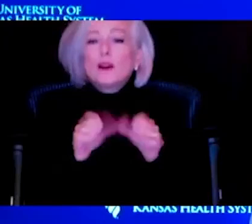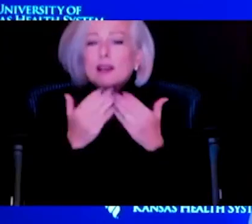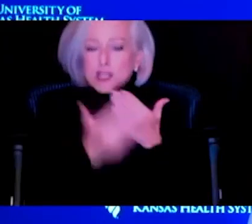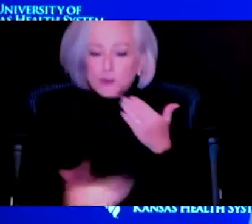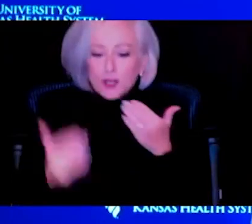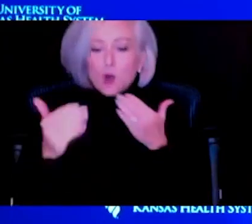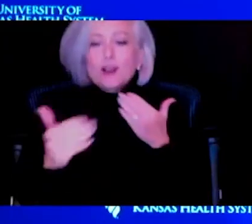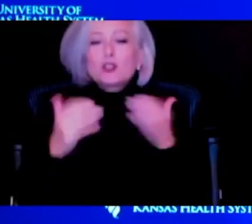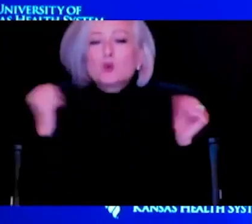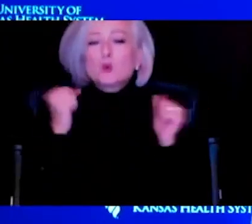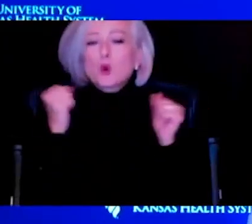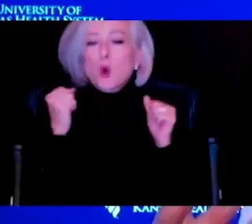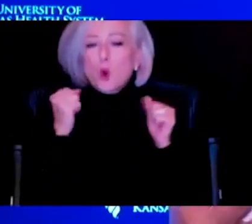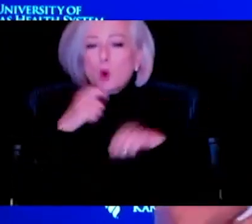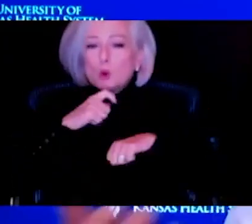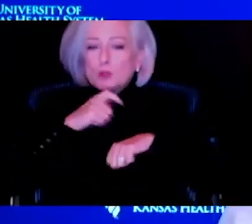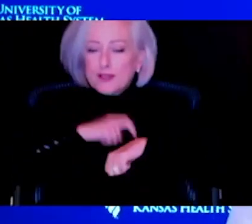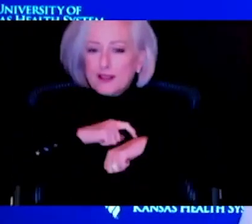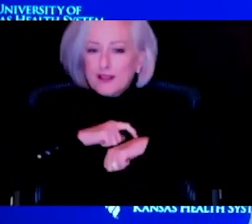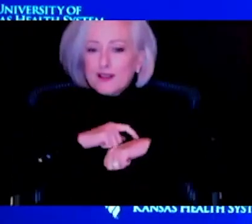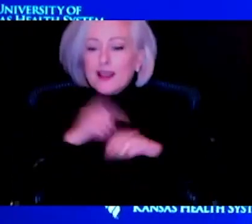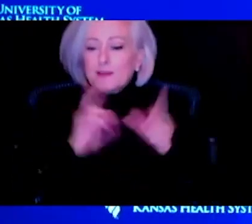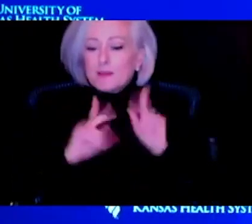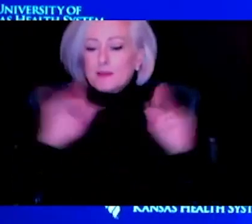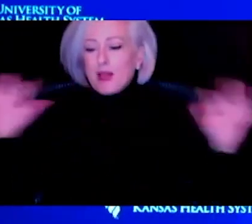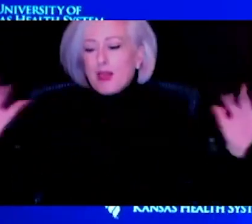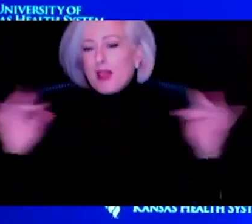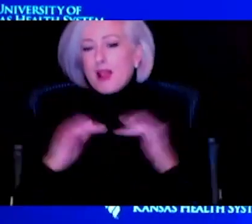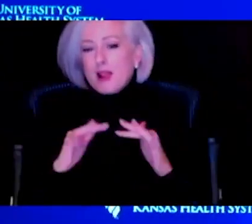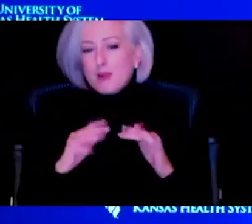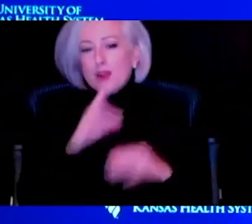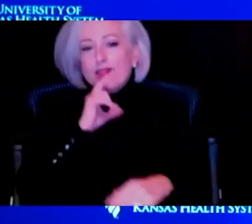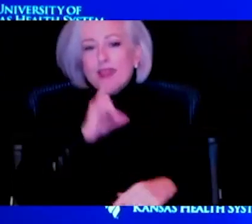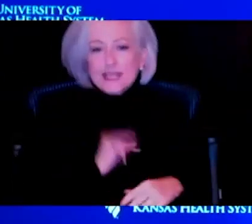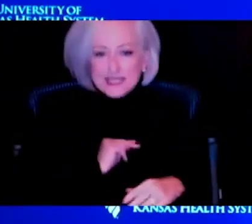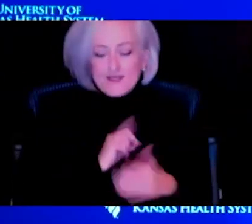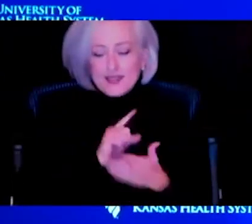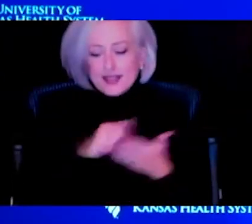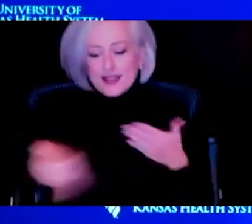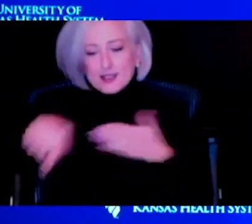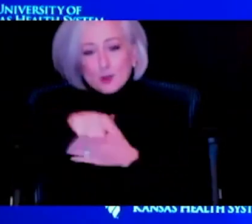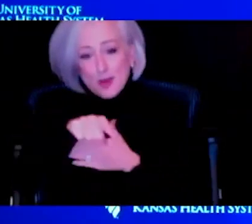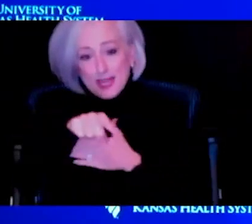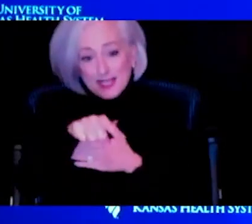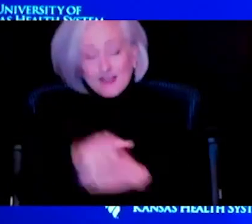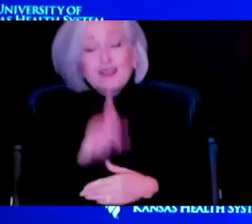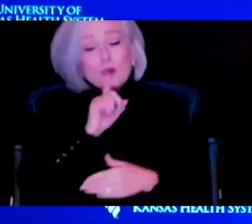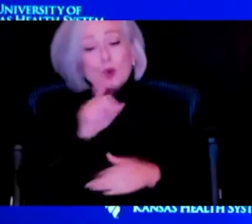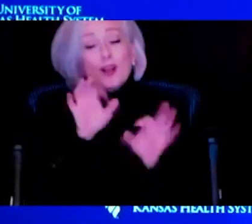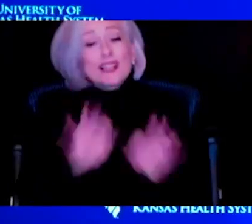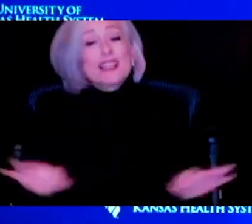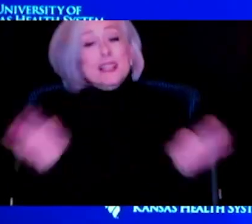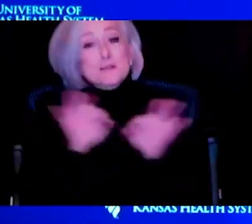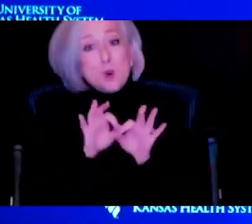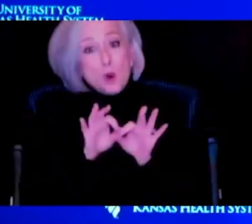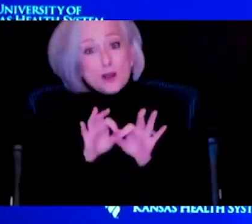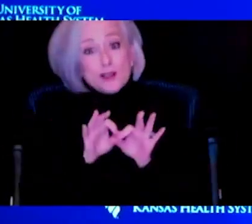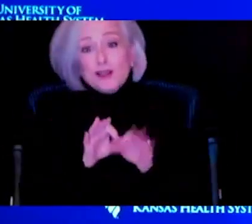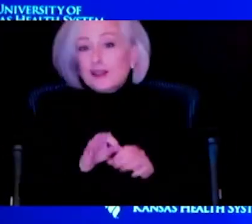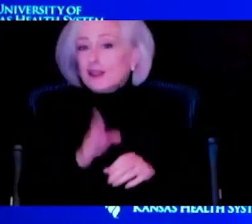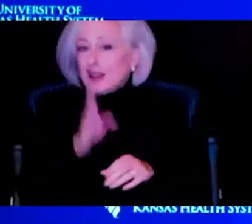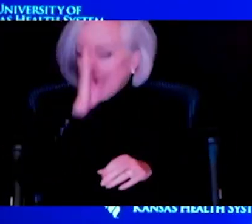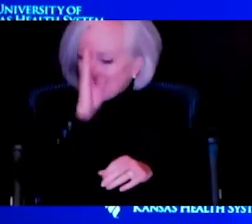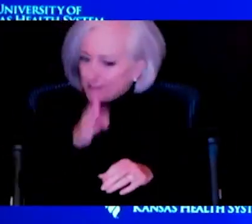days now and the gathering season and Thanksgiving just a week away, that it's very important. And I'm talking to you, Carson, have